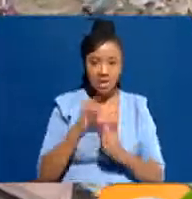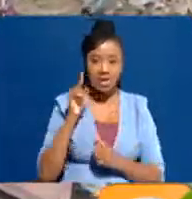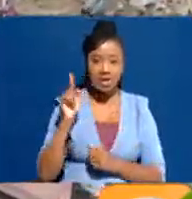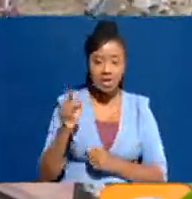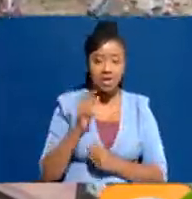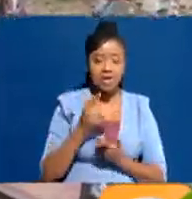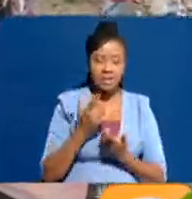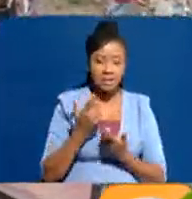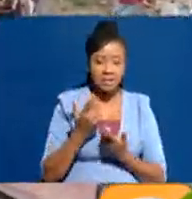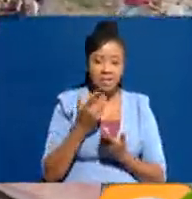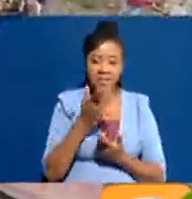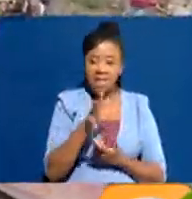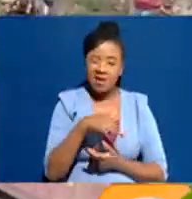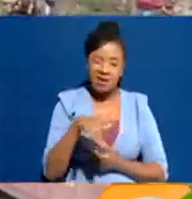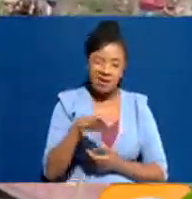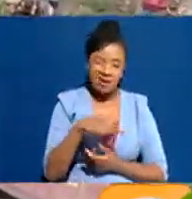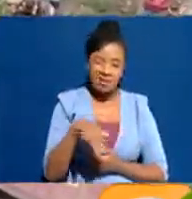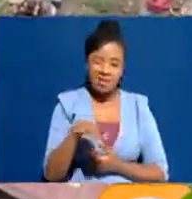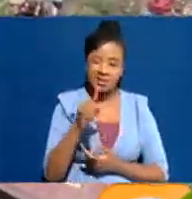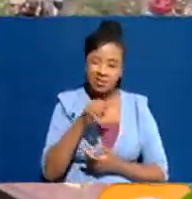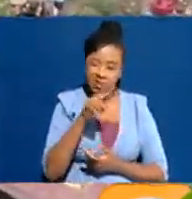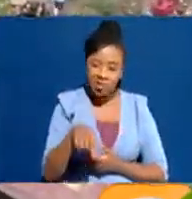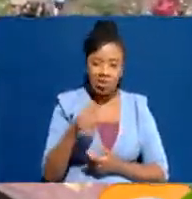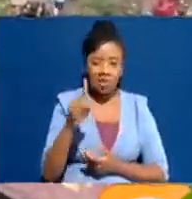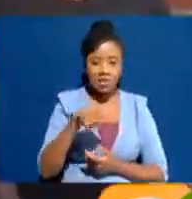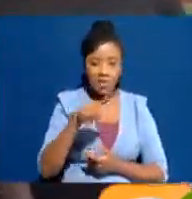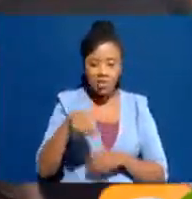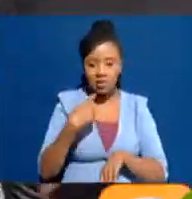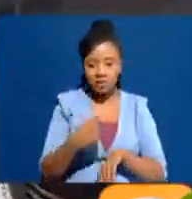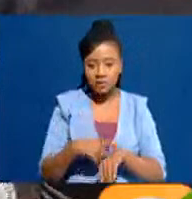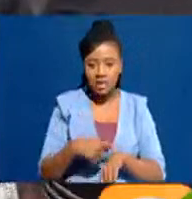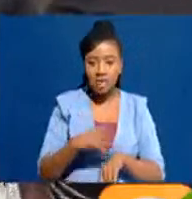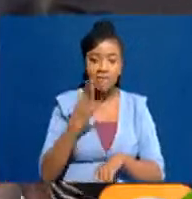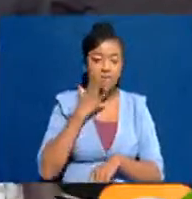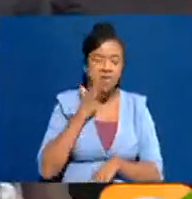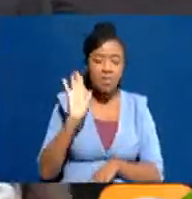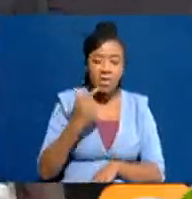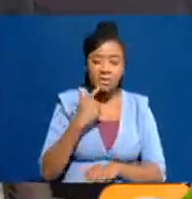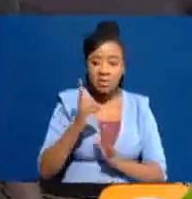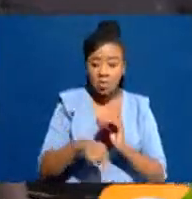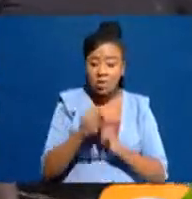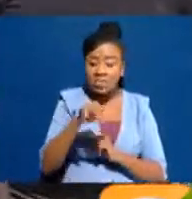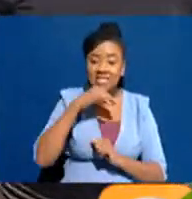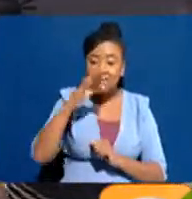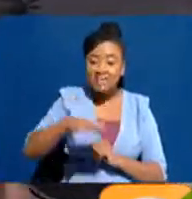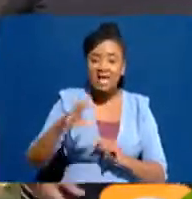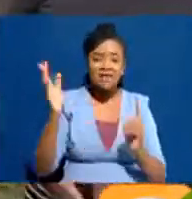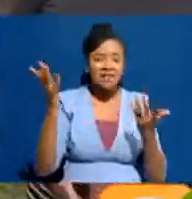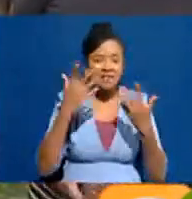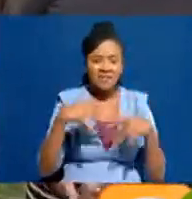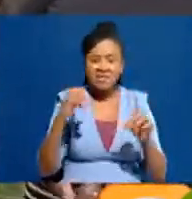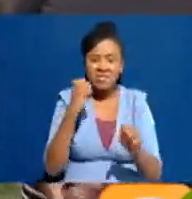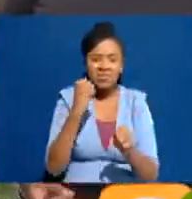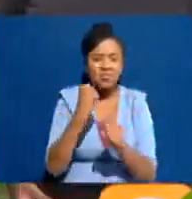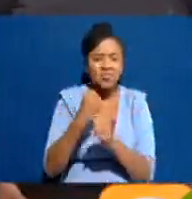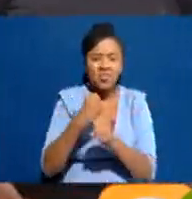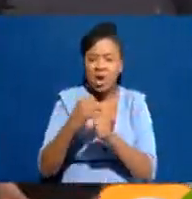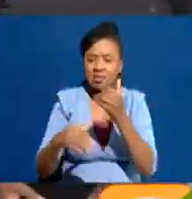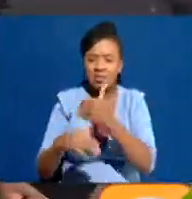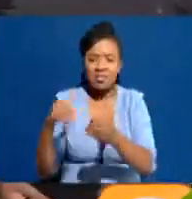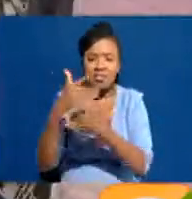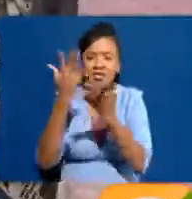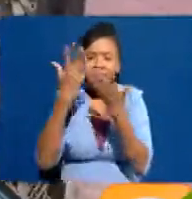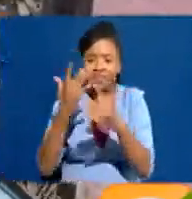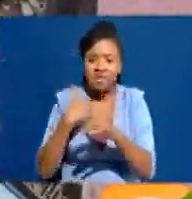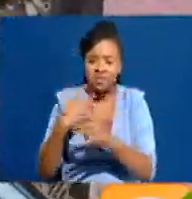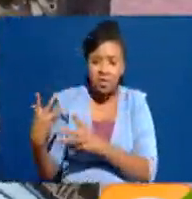was simply at the wrong place at the wrong time when he died. His mother says her son had all but called it a day at work before he